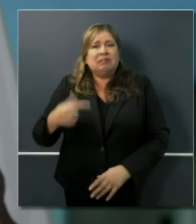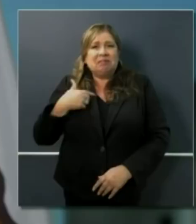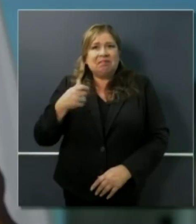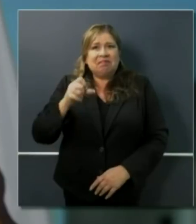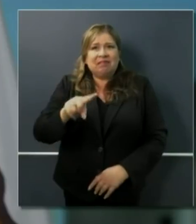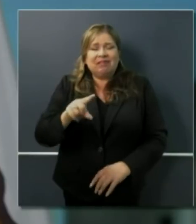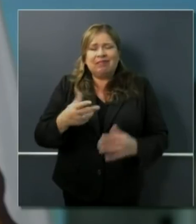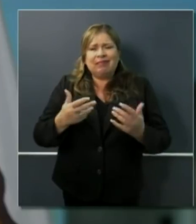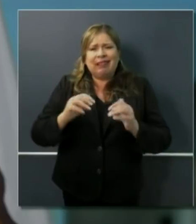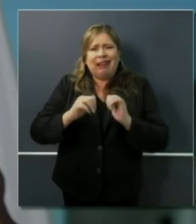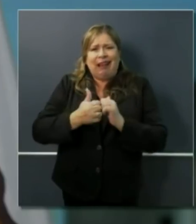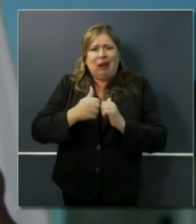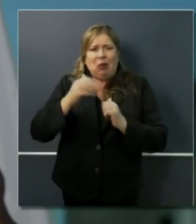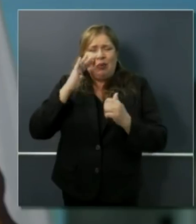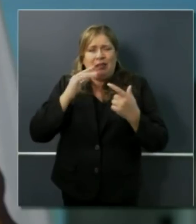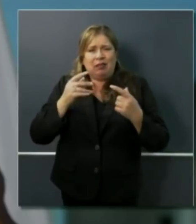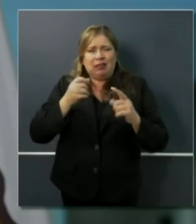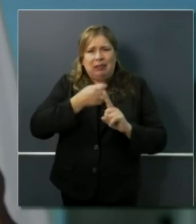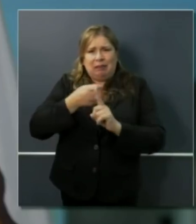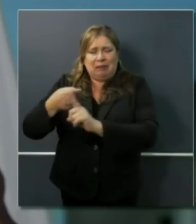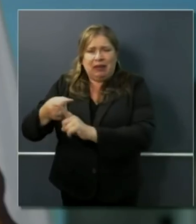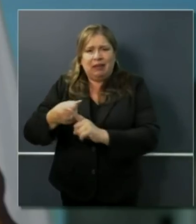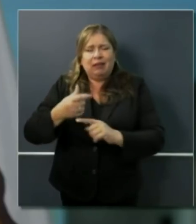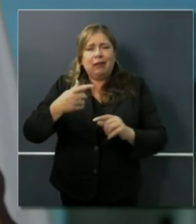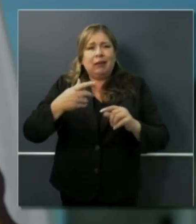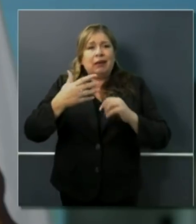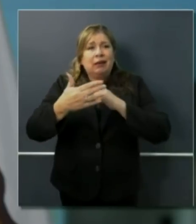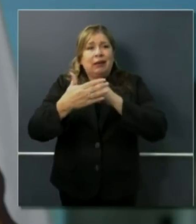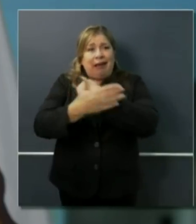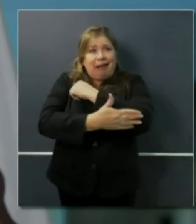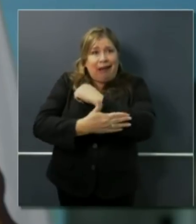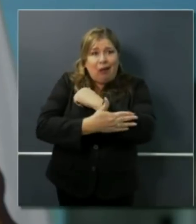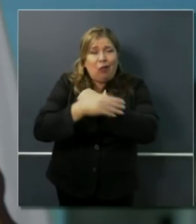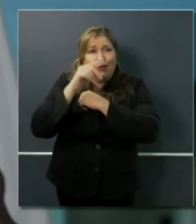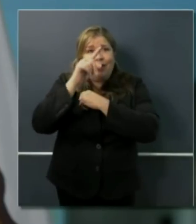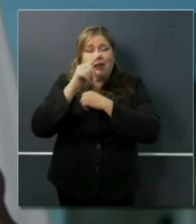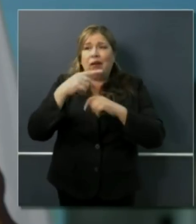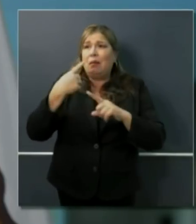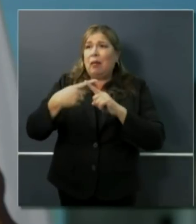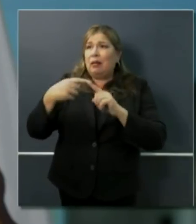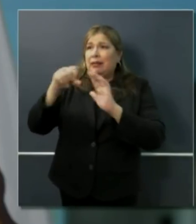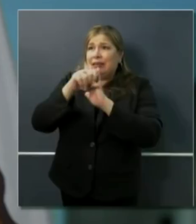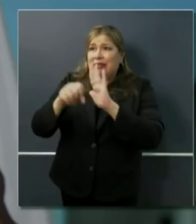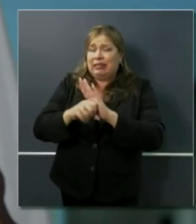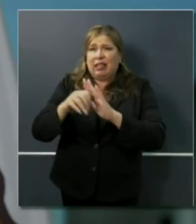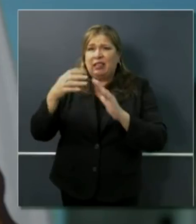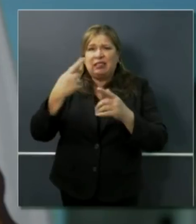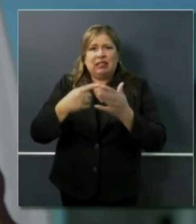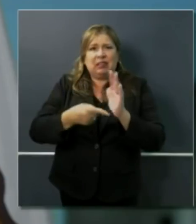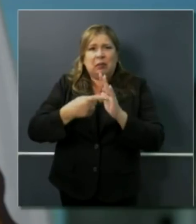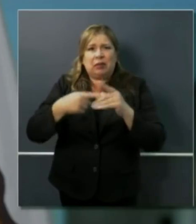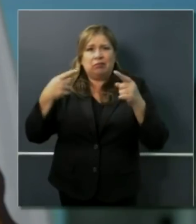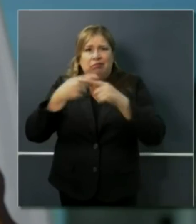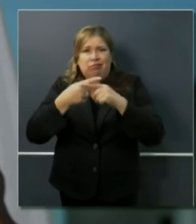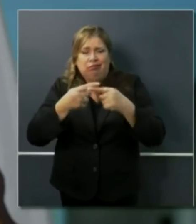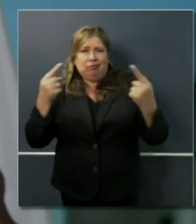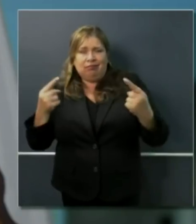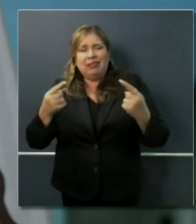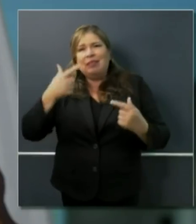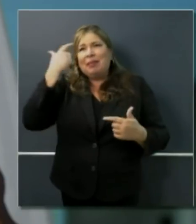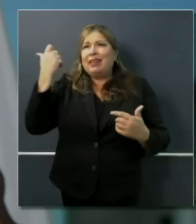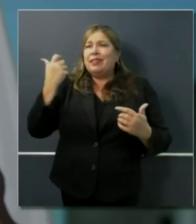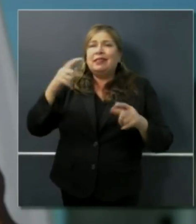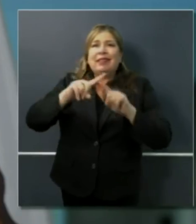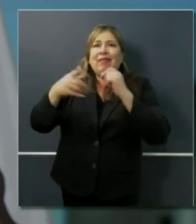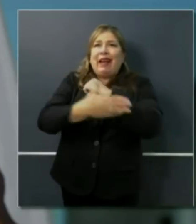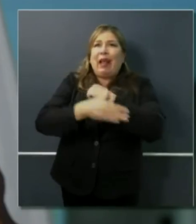is playing out differently in different communities, as you referenced. Are there going to be these statewide guidelines then disseminated to county health officers who will